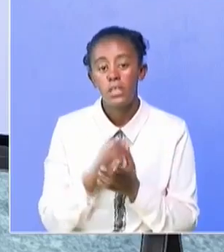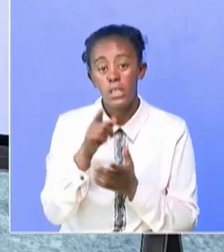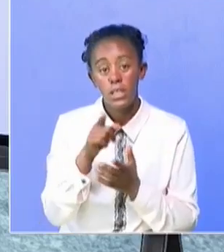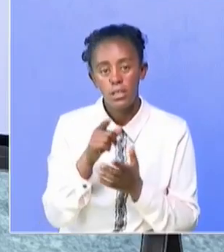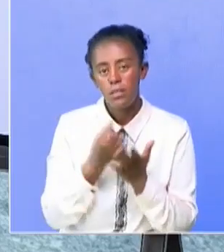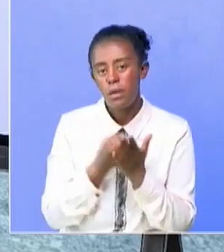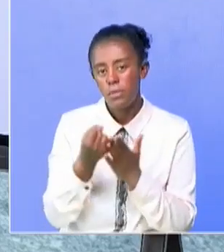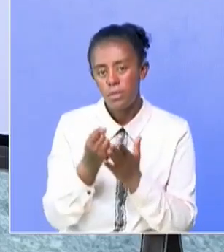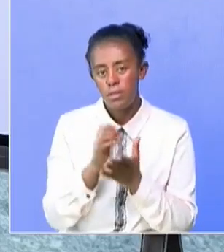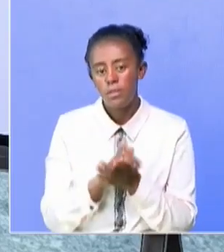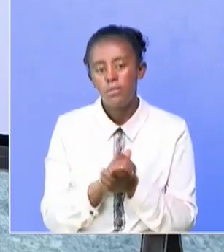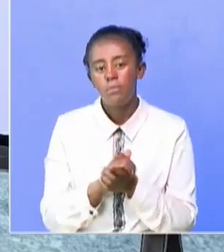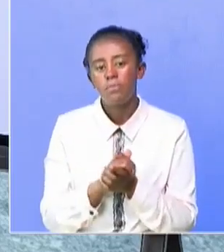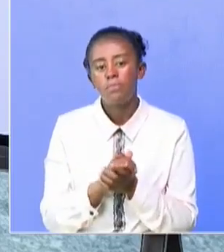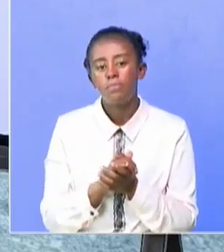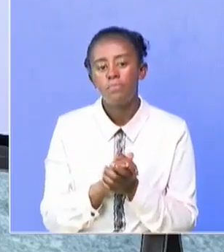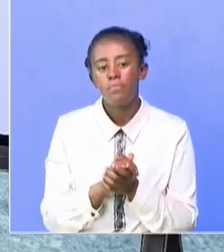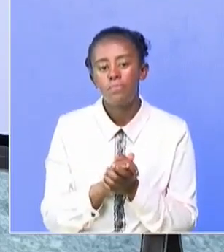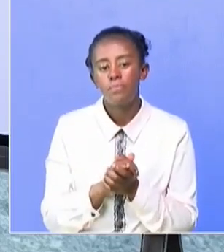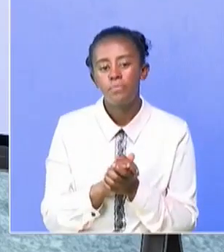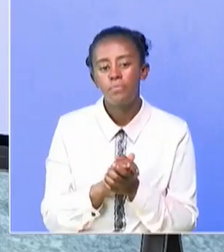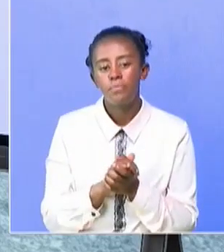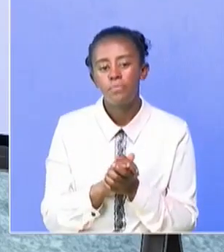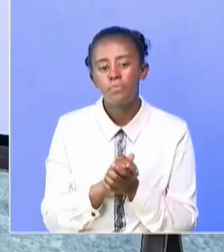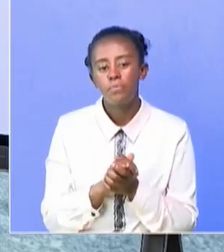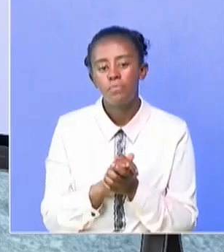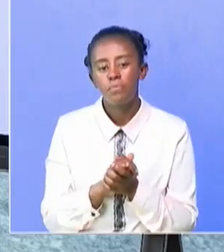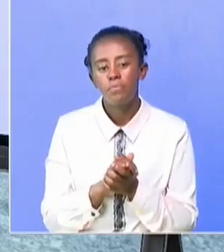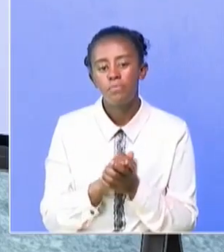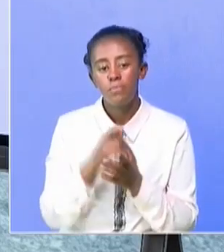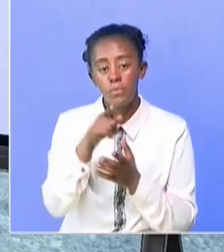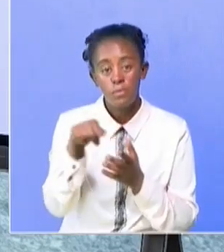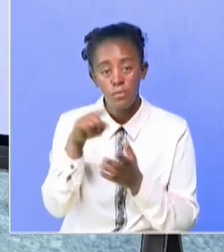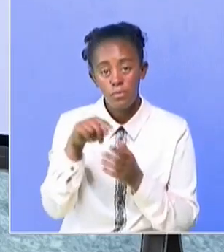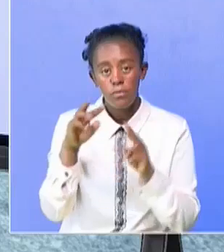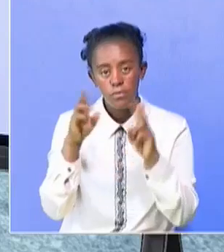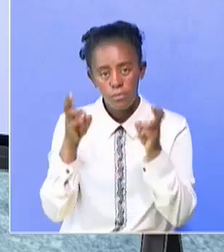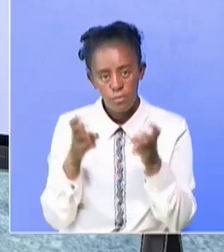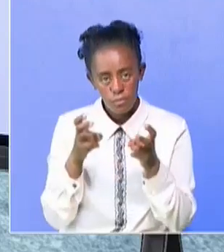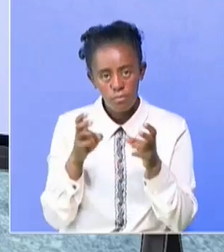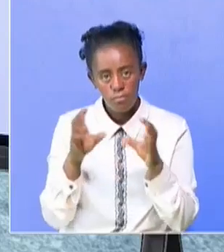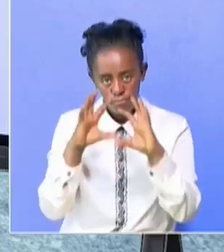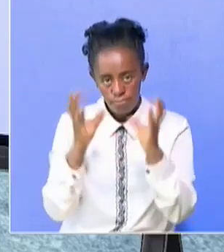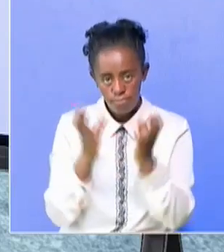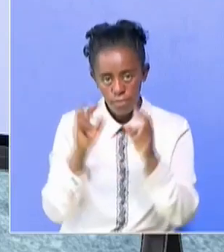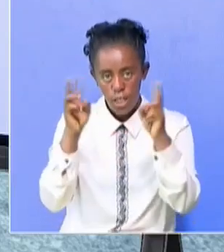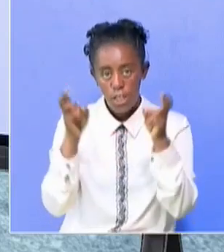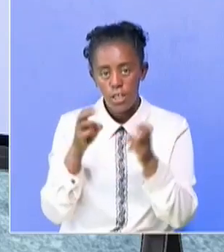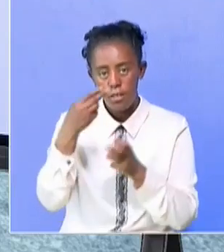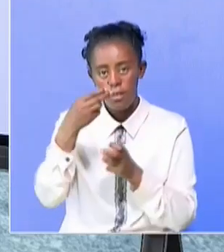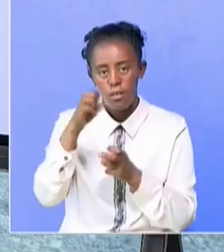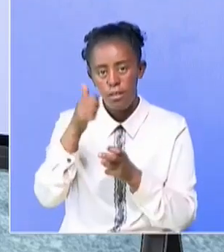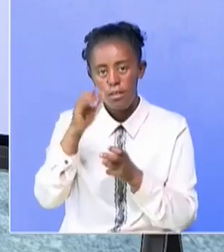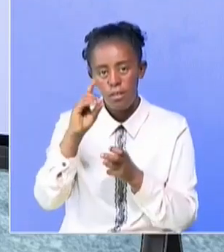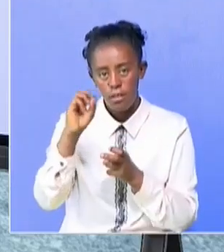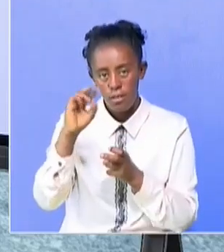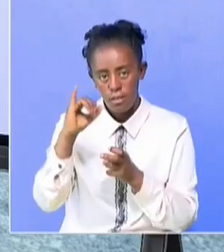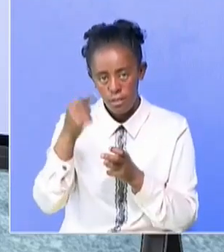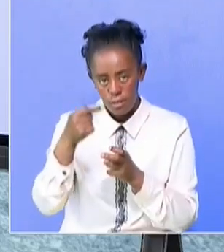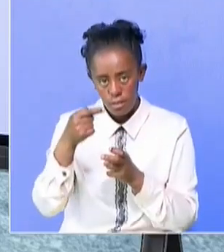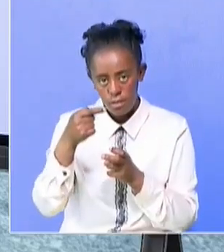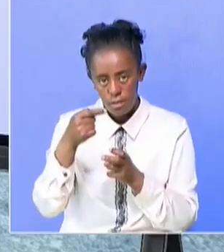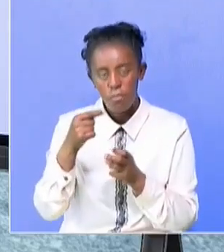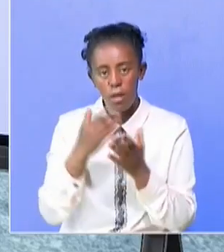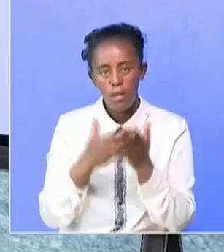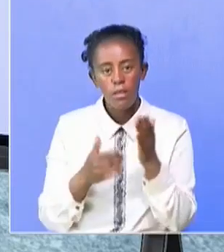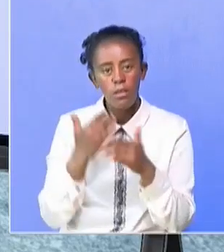subject. So here is the heading part has to be set like this. And then what